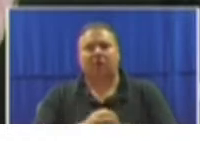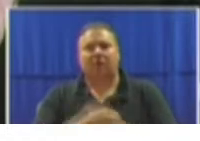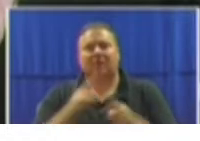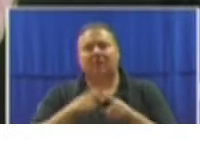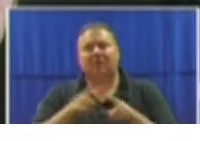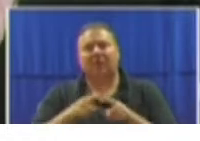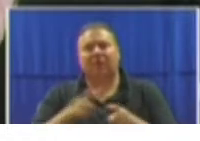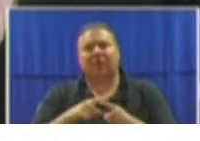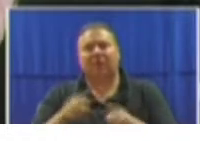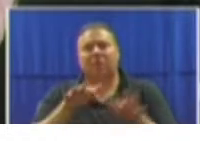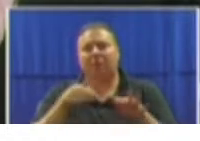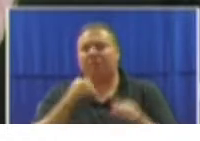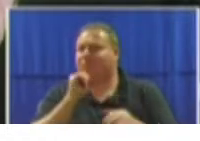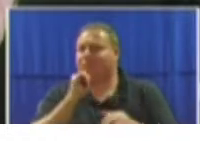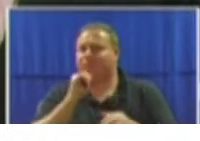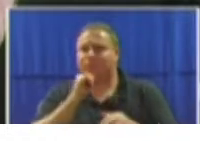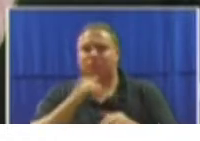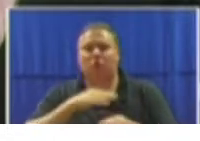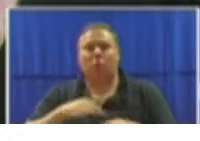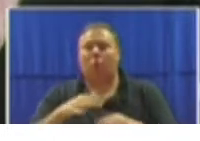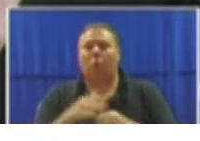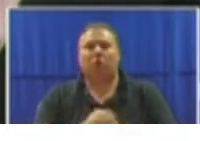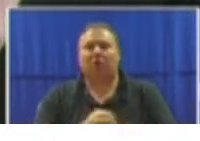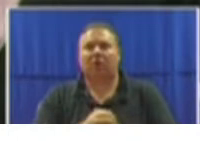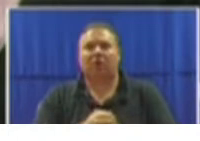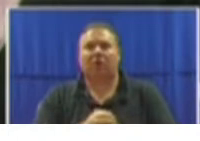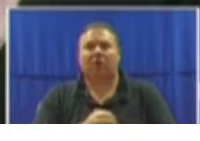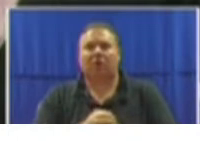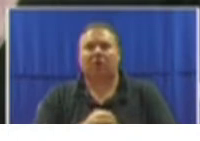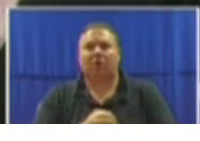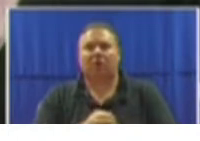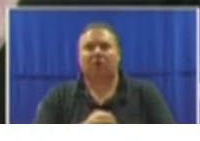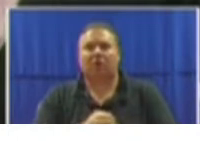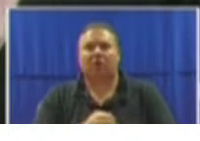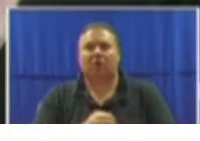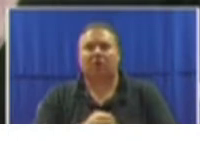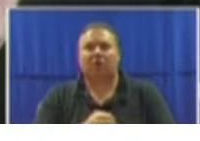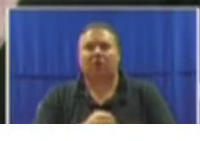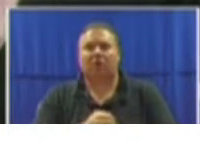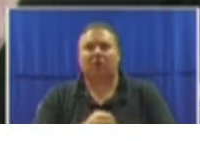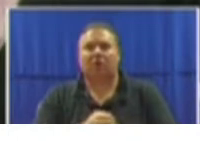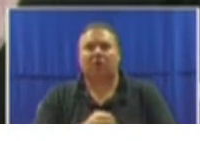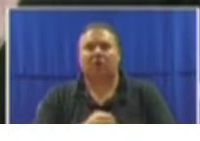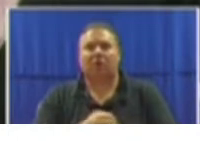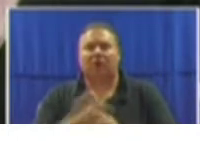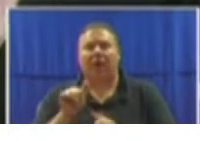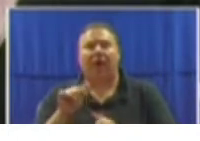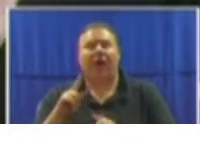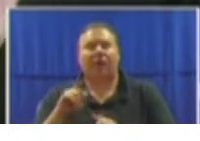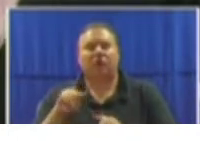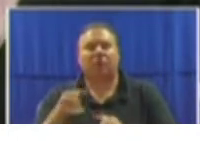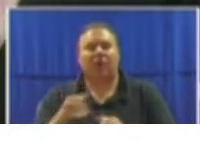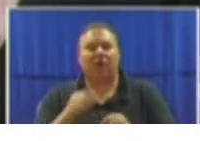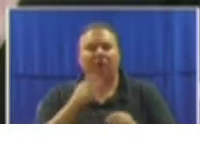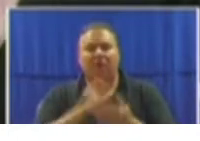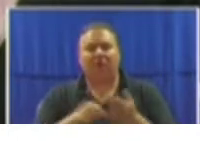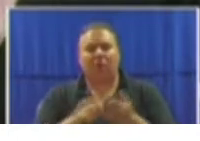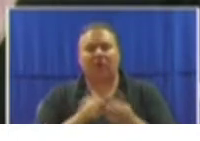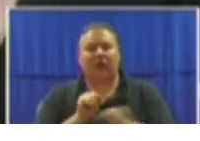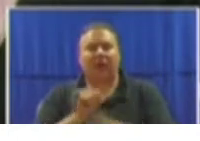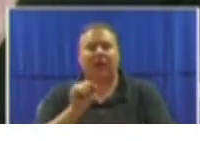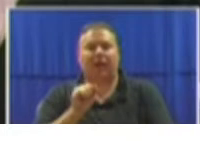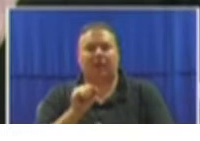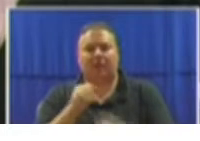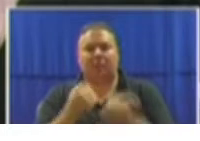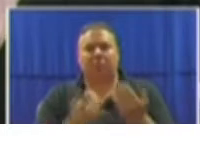poisoned, and people die of poisoning and thirst. Al-Jama will vote against this motion. There is no way we will